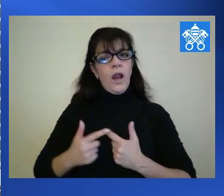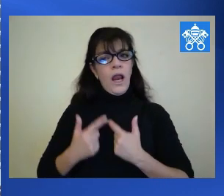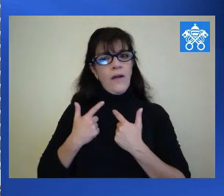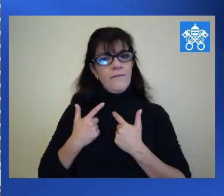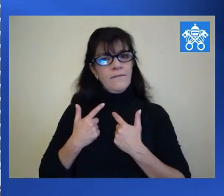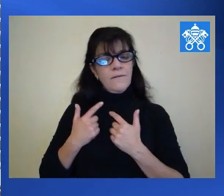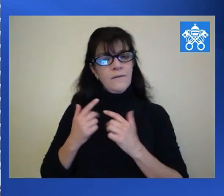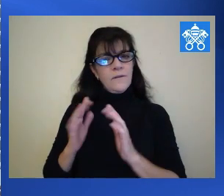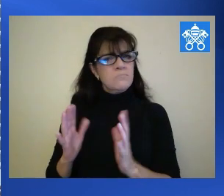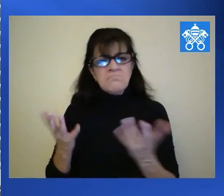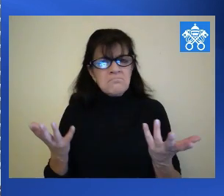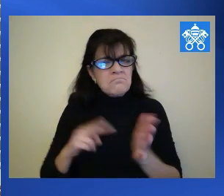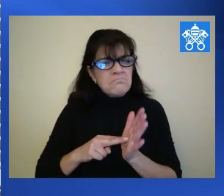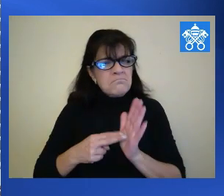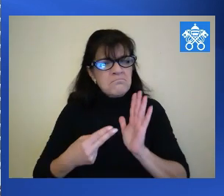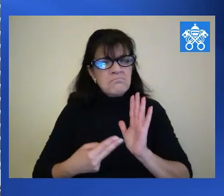Perseverance.